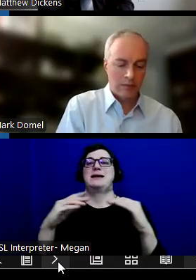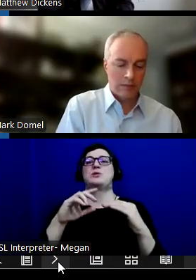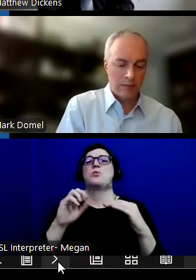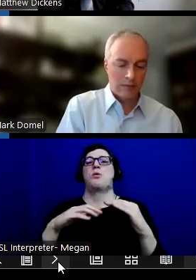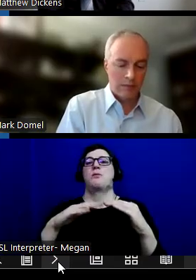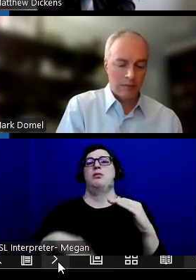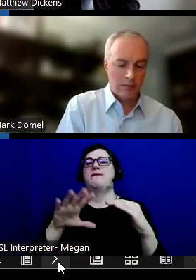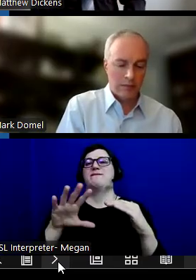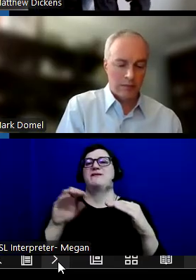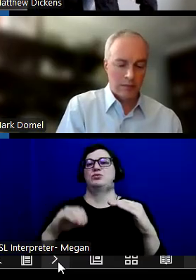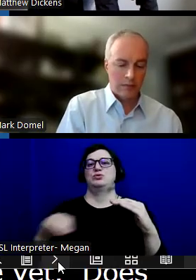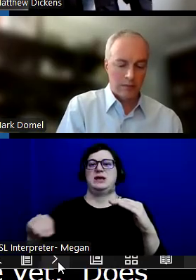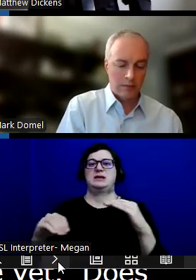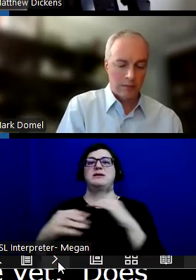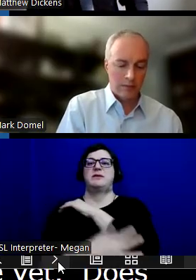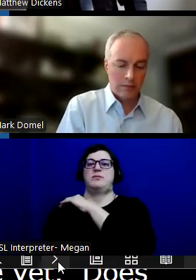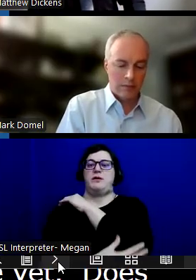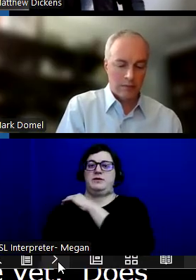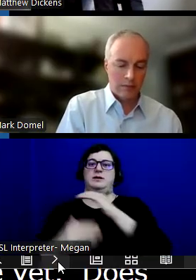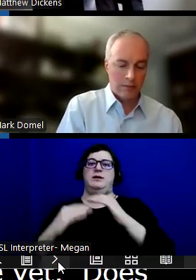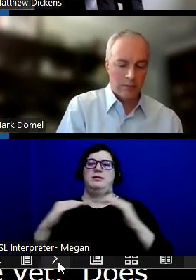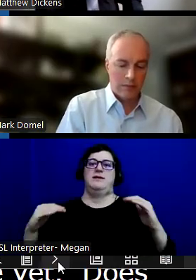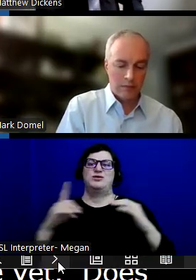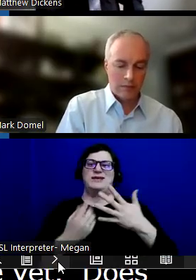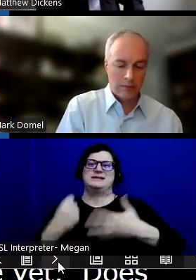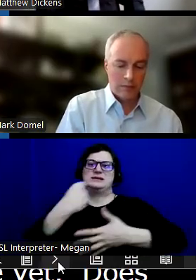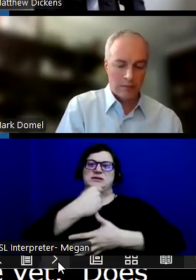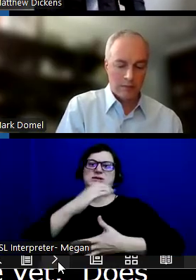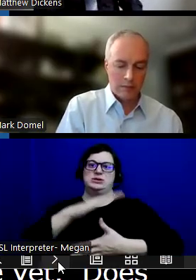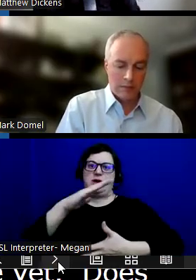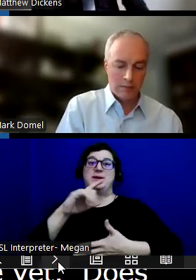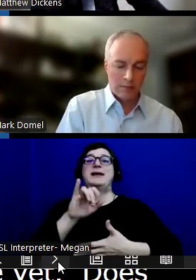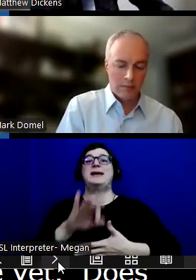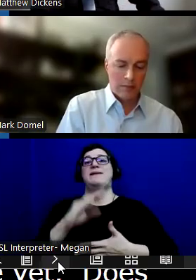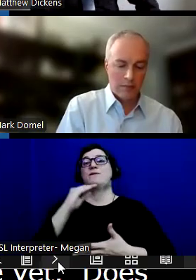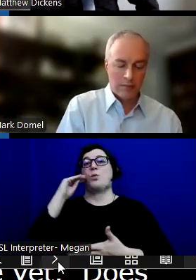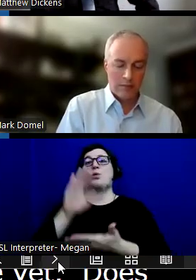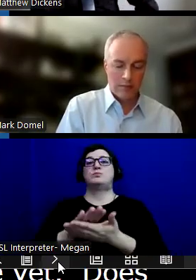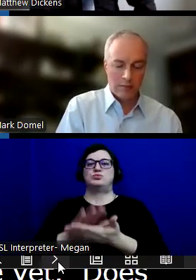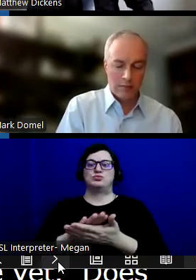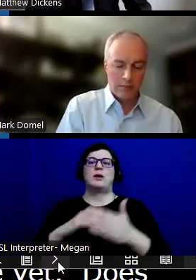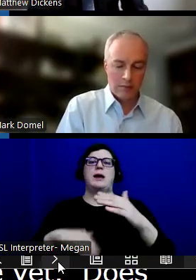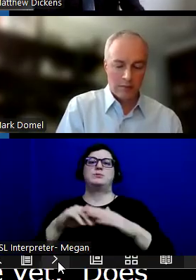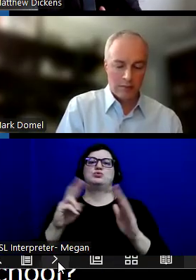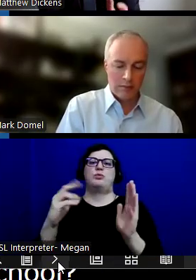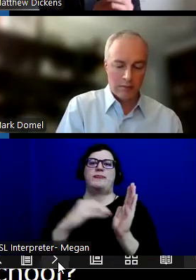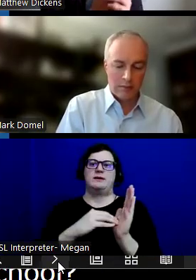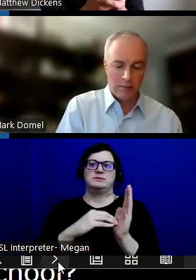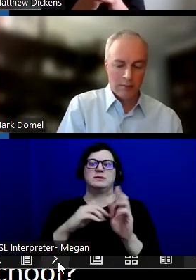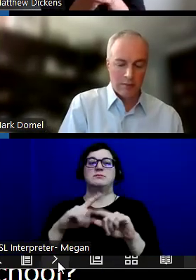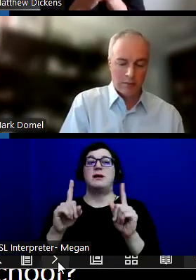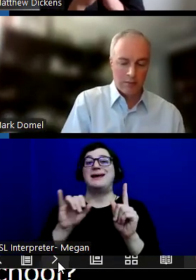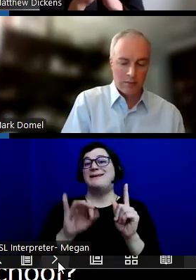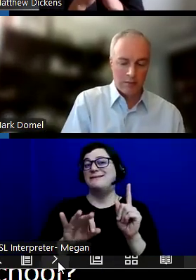And then, so you'll have top priority. And then if you're selected if you're a homeschooler, you'll get up to 2,000. But if you're